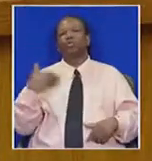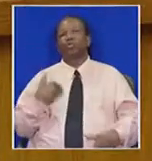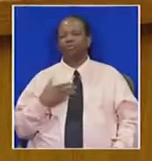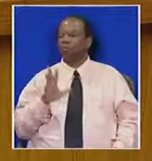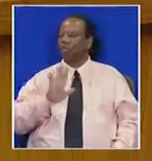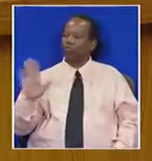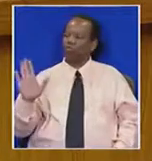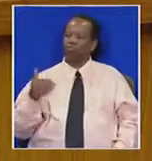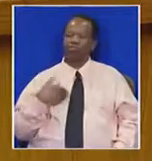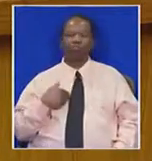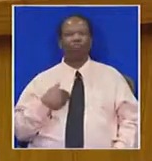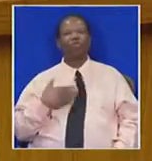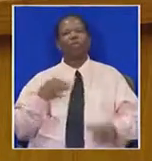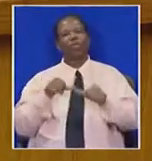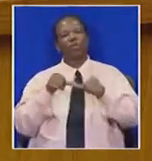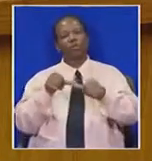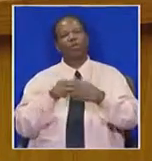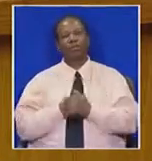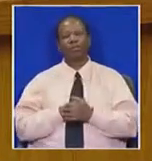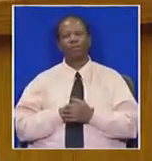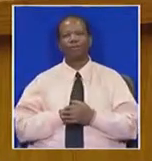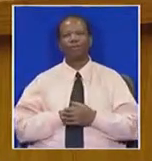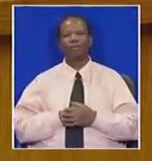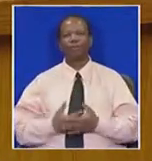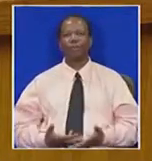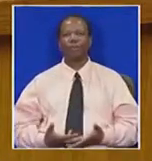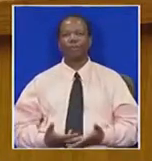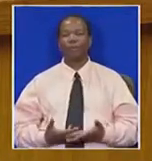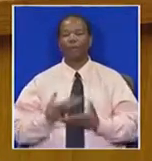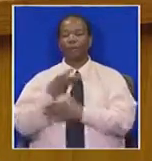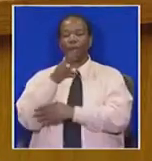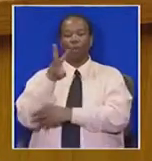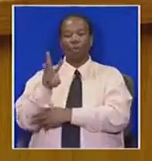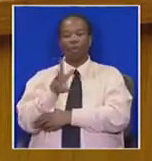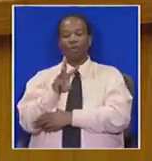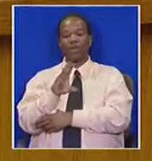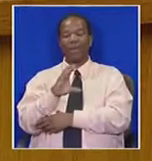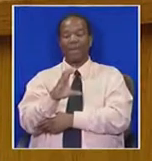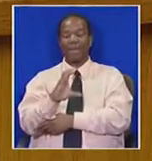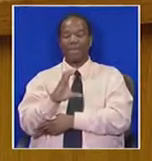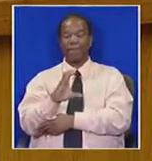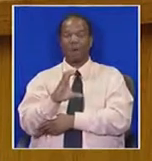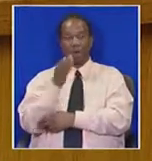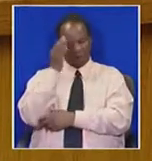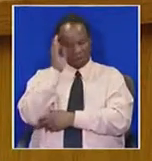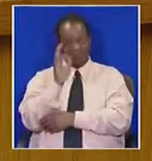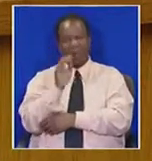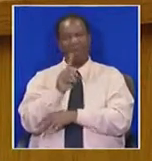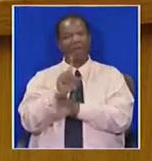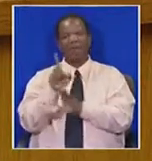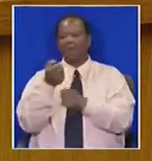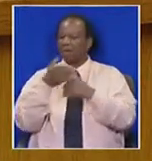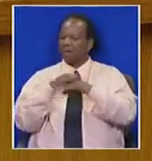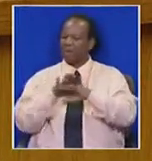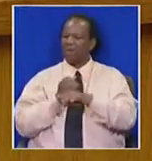sir. Please continue. The Western Cape government has failed to implement youth development program, be